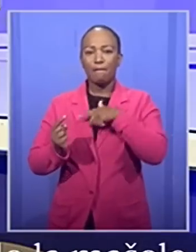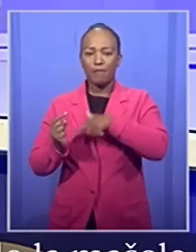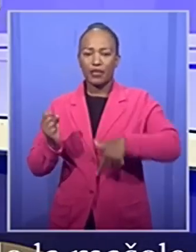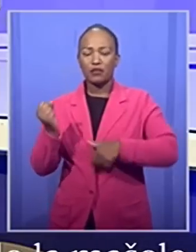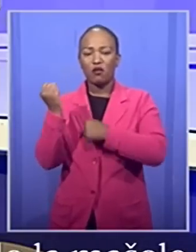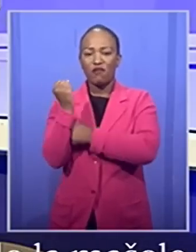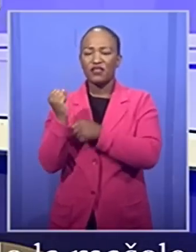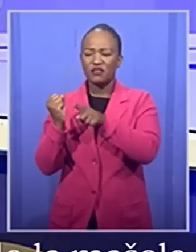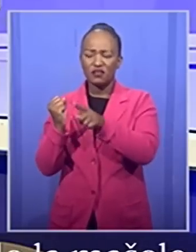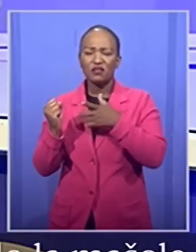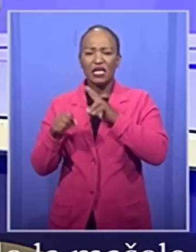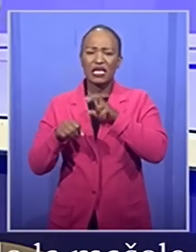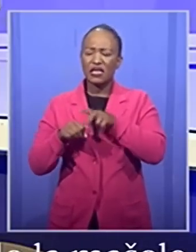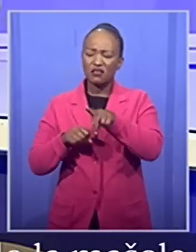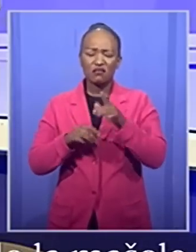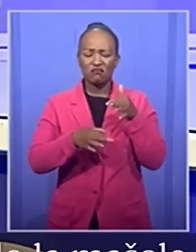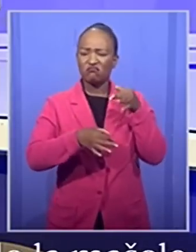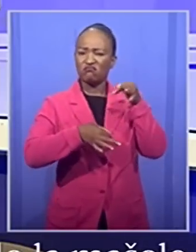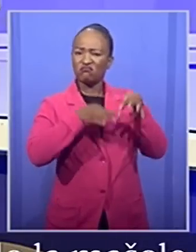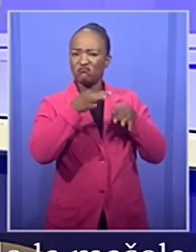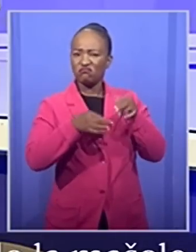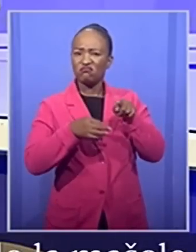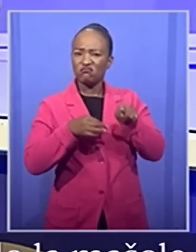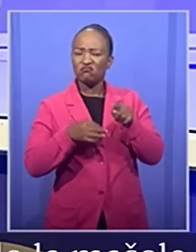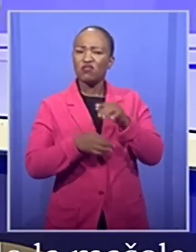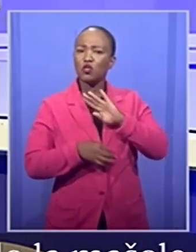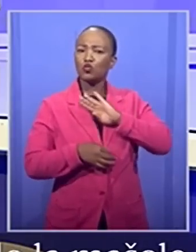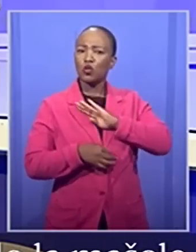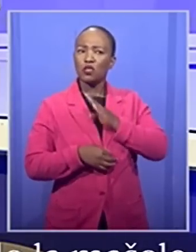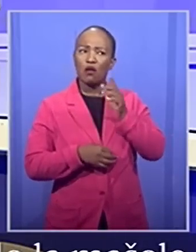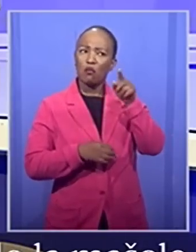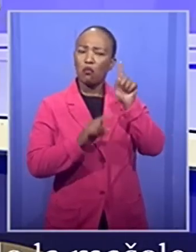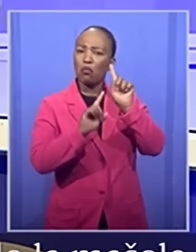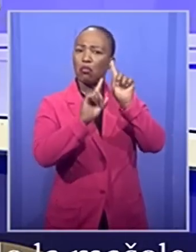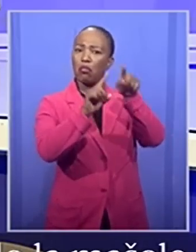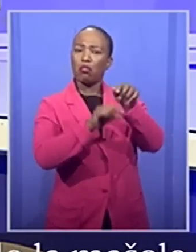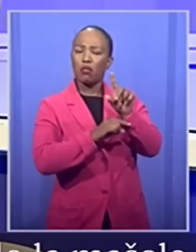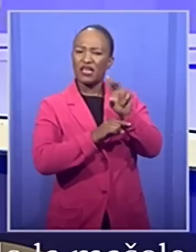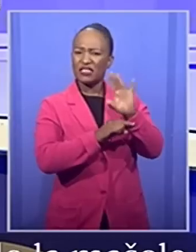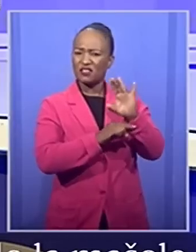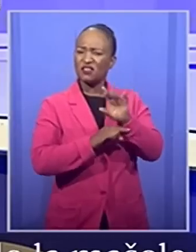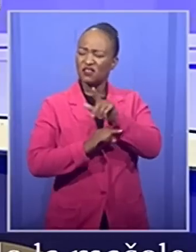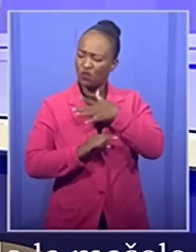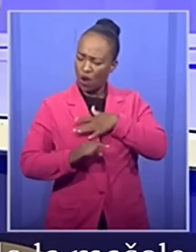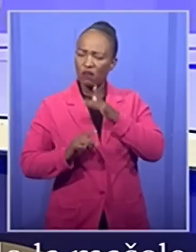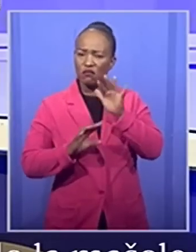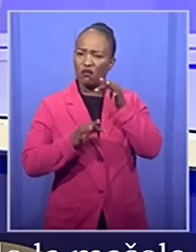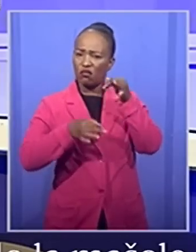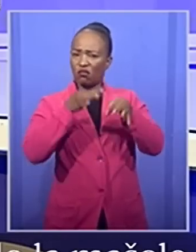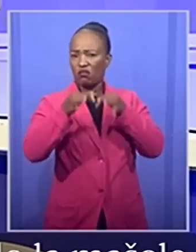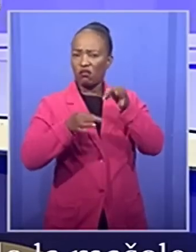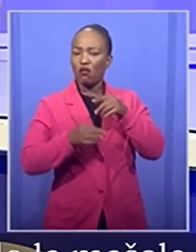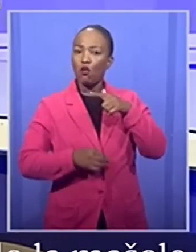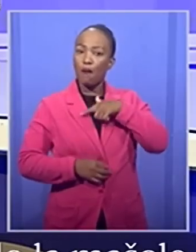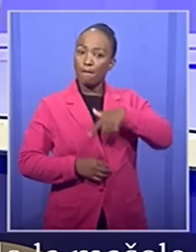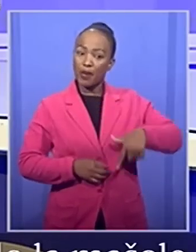go katološwa ga nako ya mašole a naga ao a rometšwego ka DRC. Se ka morago ga gore mopresidente a romele lengwalo